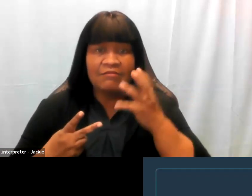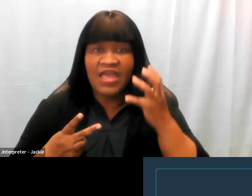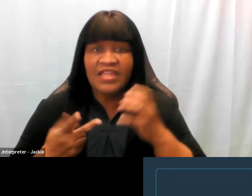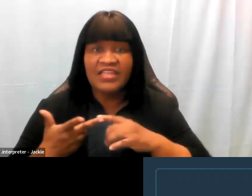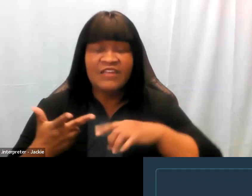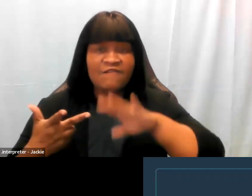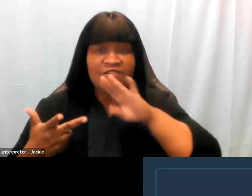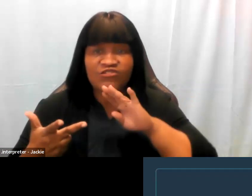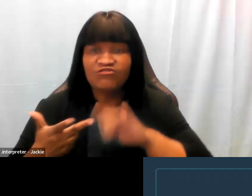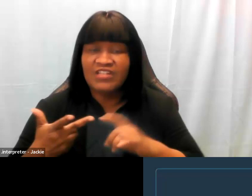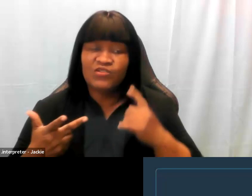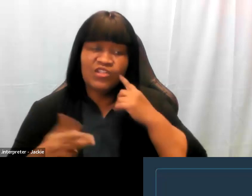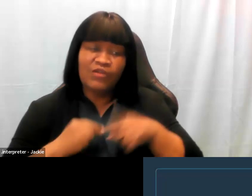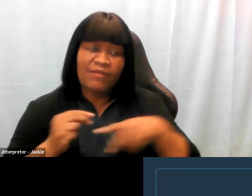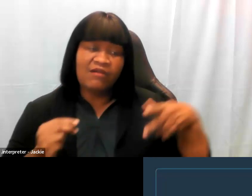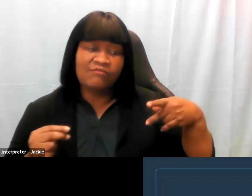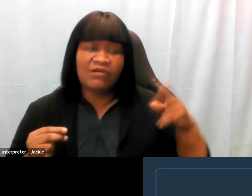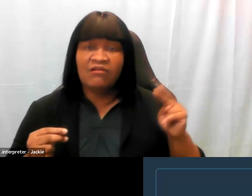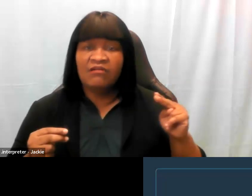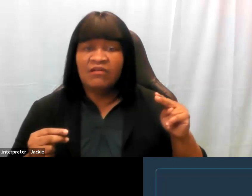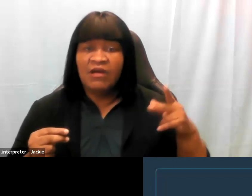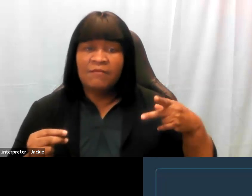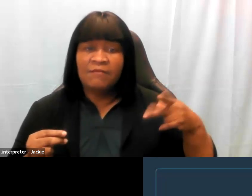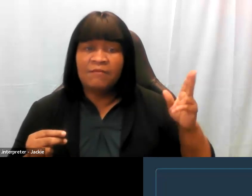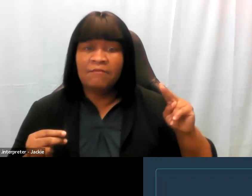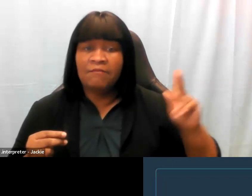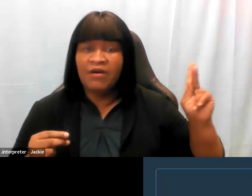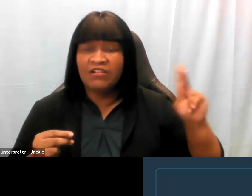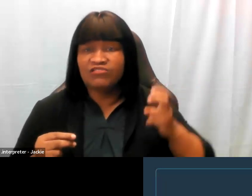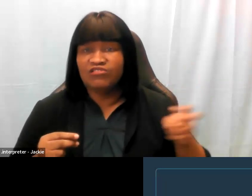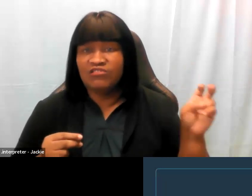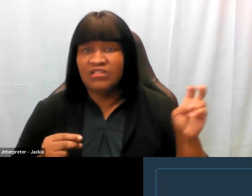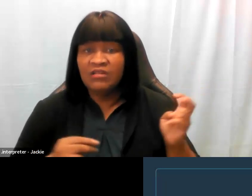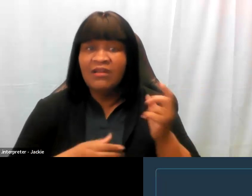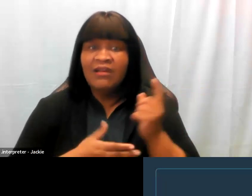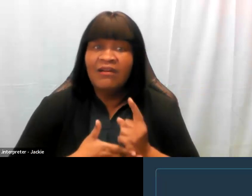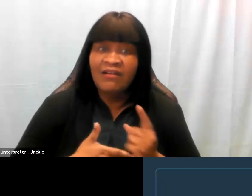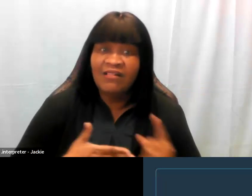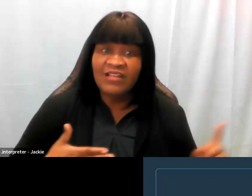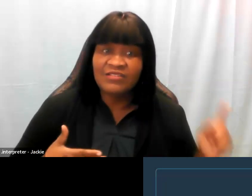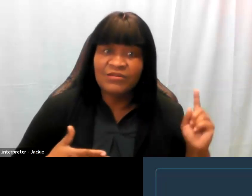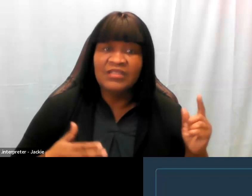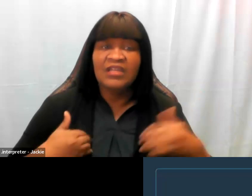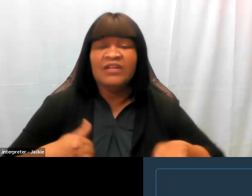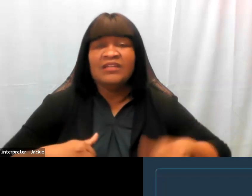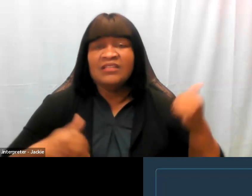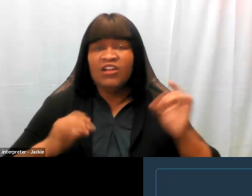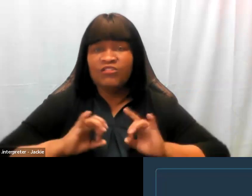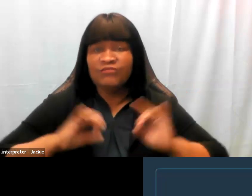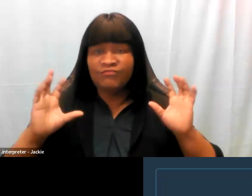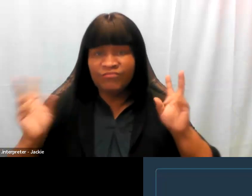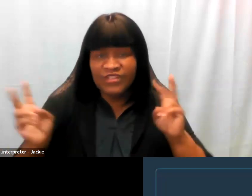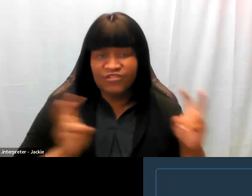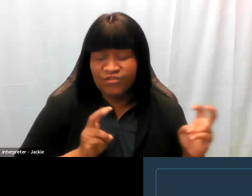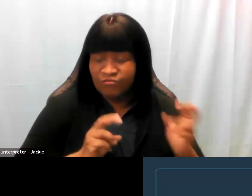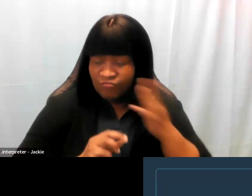hear about Puck's journey. Last week, when another crisis issue surfaced, I shared with Puck that their story now is exactly what